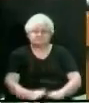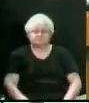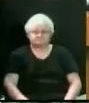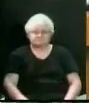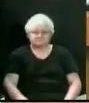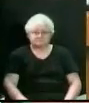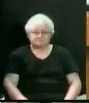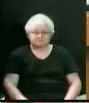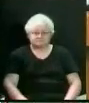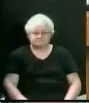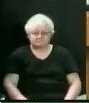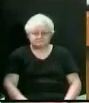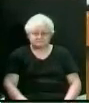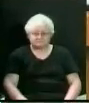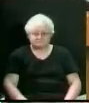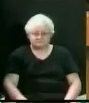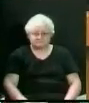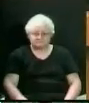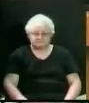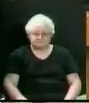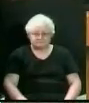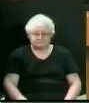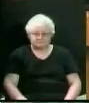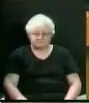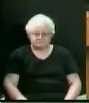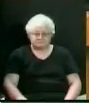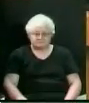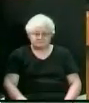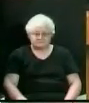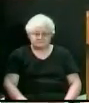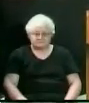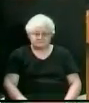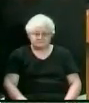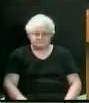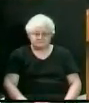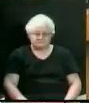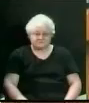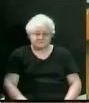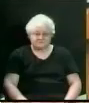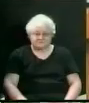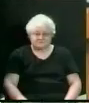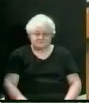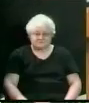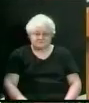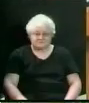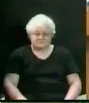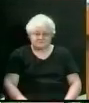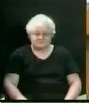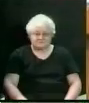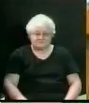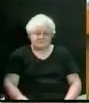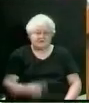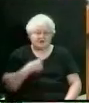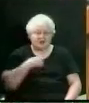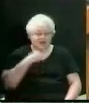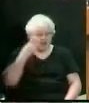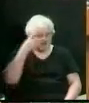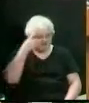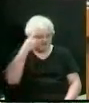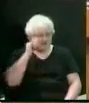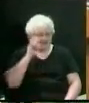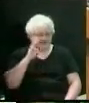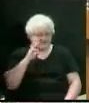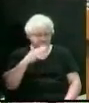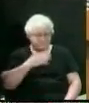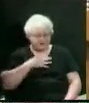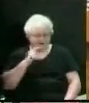Commissioner Andrews. Thank you, Mr. Chairman. I was going to kind of go with what Dr. Briggs was saying. I think if I get my months